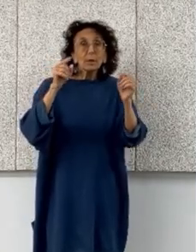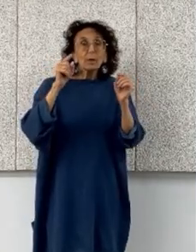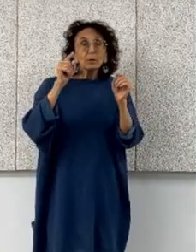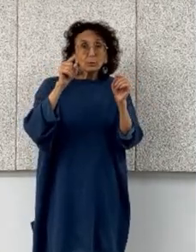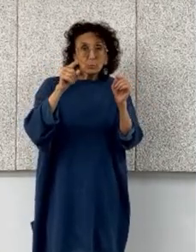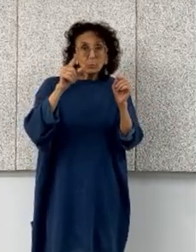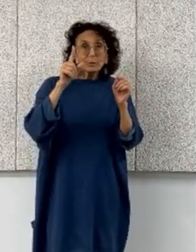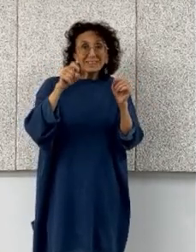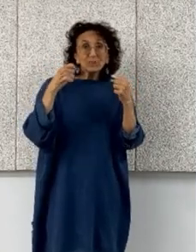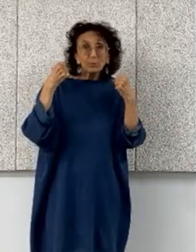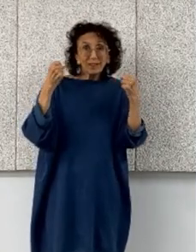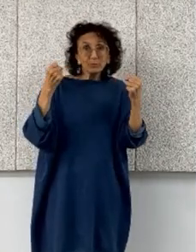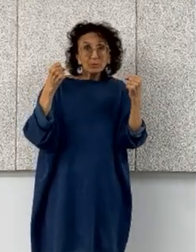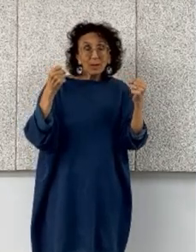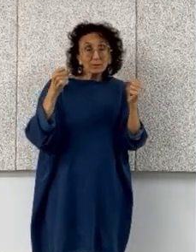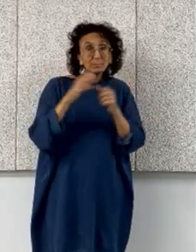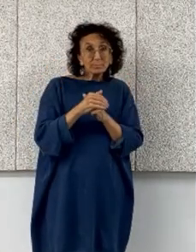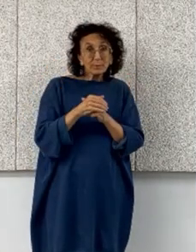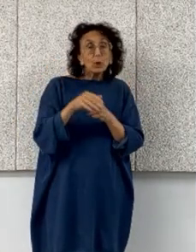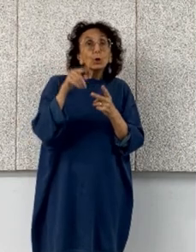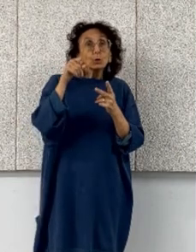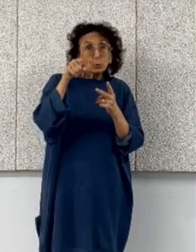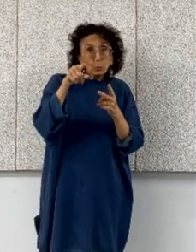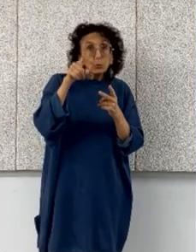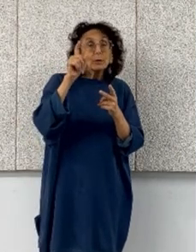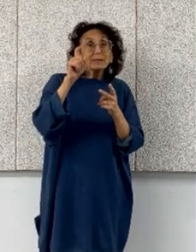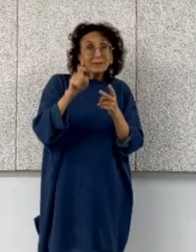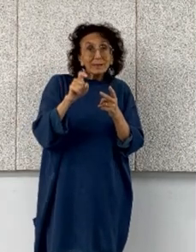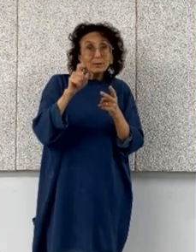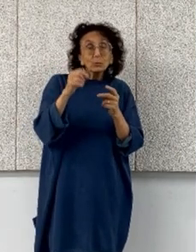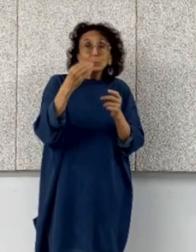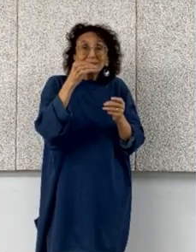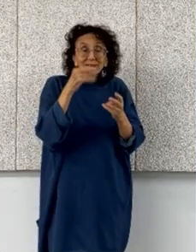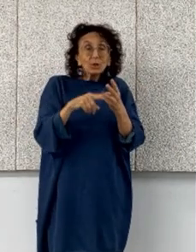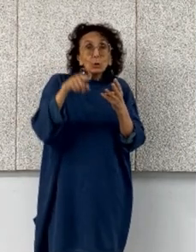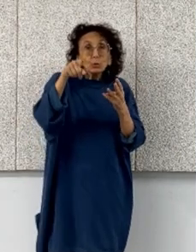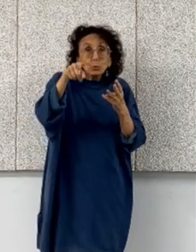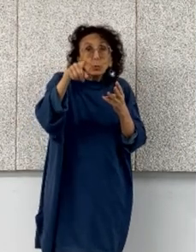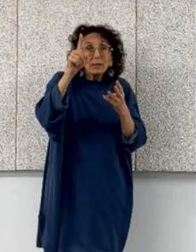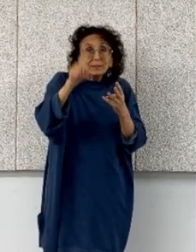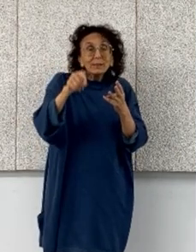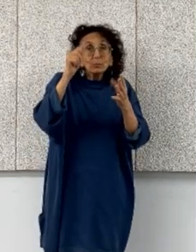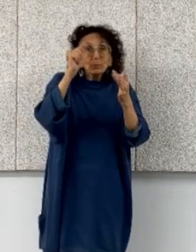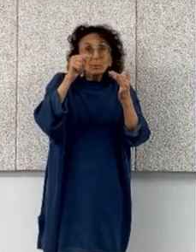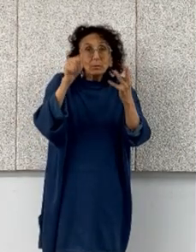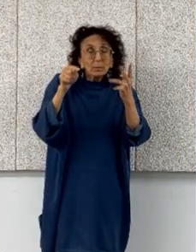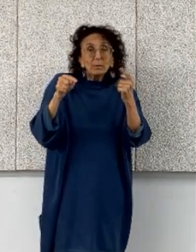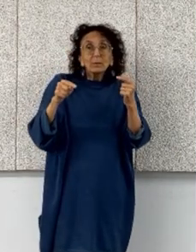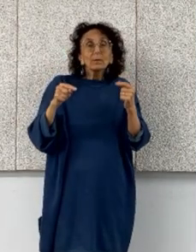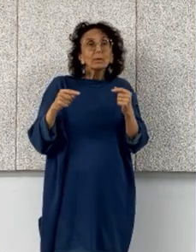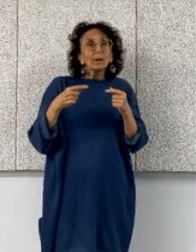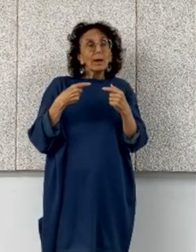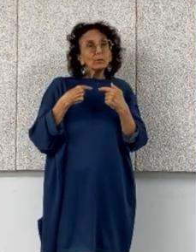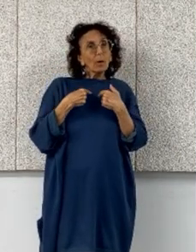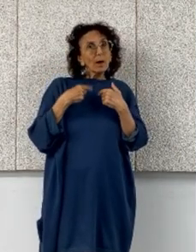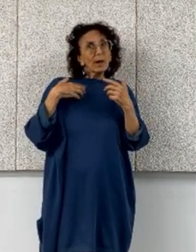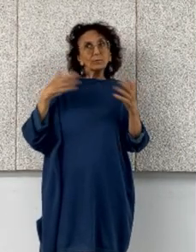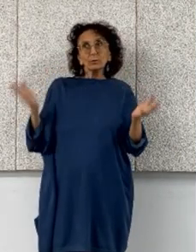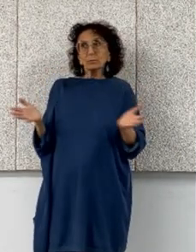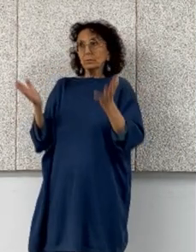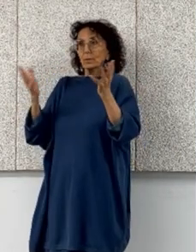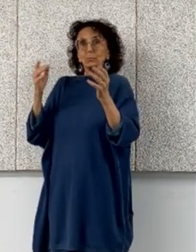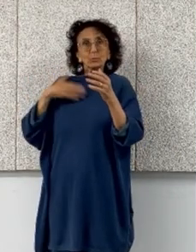to get some exercise. You need to eat, you need to do these things. And I want to promote to everyone else, you've got